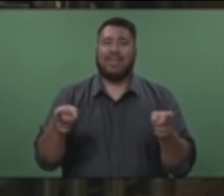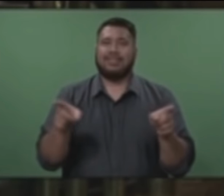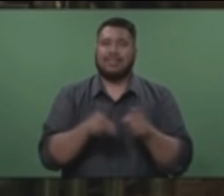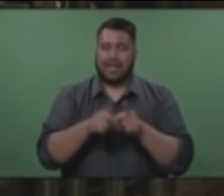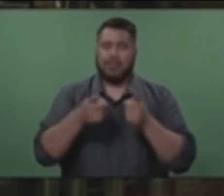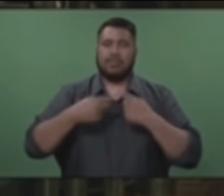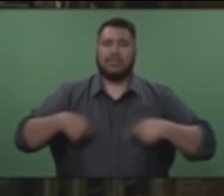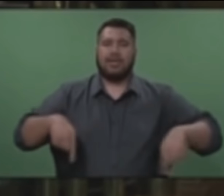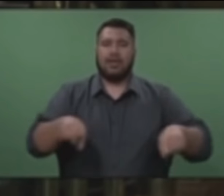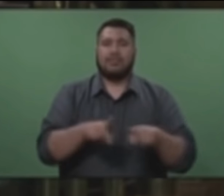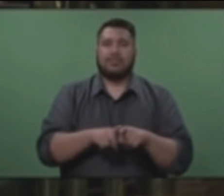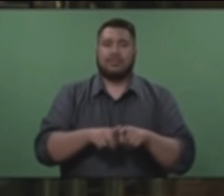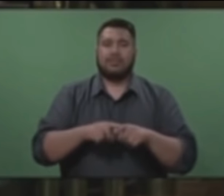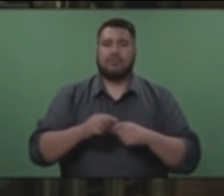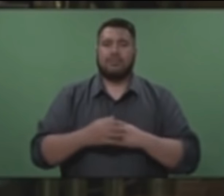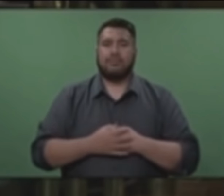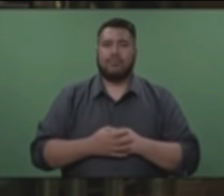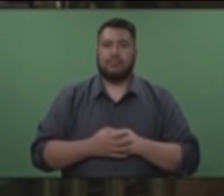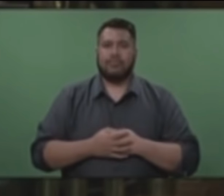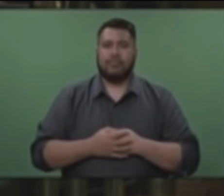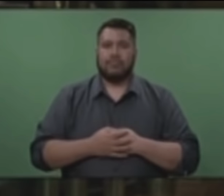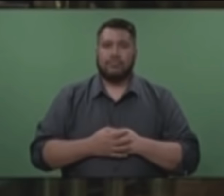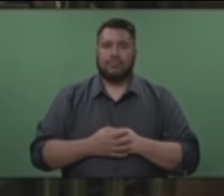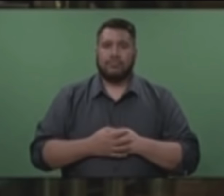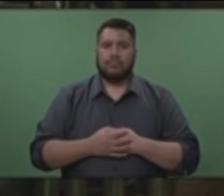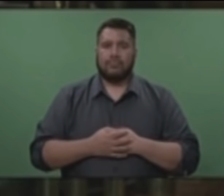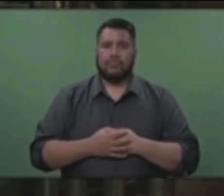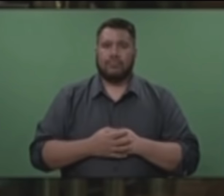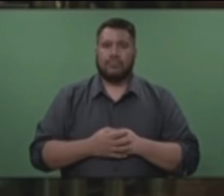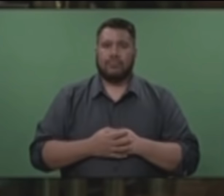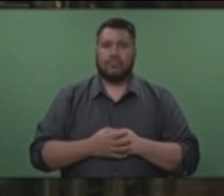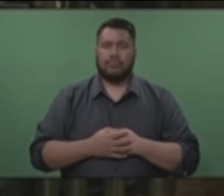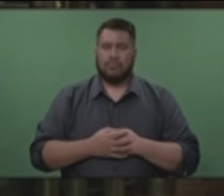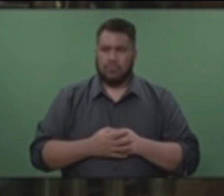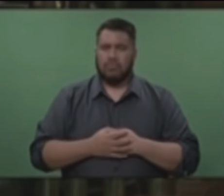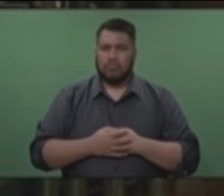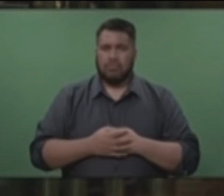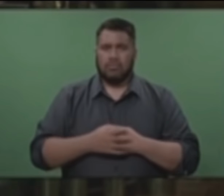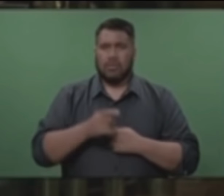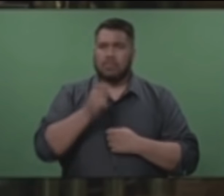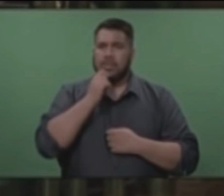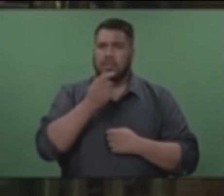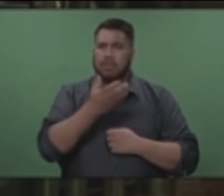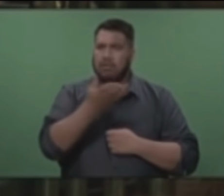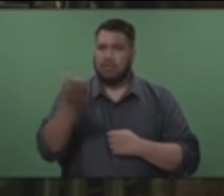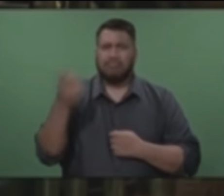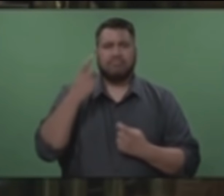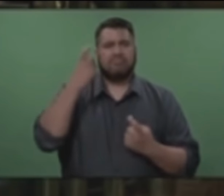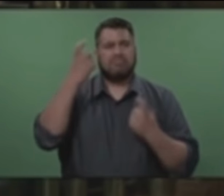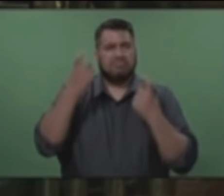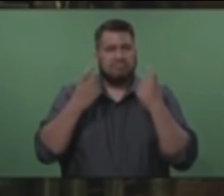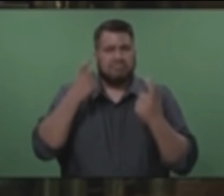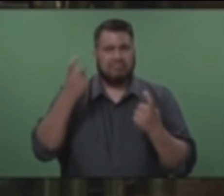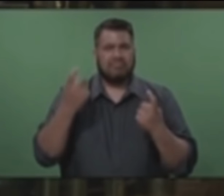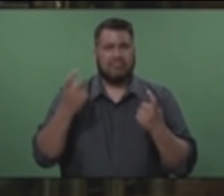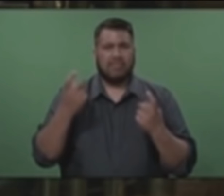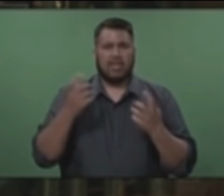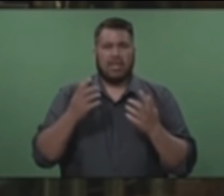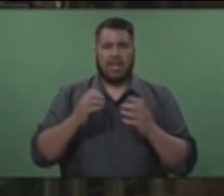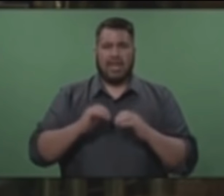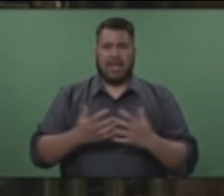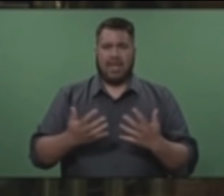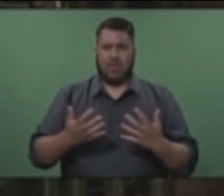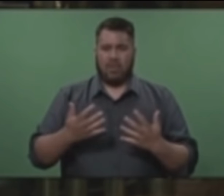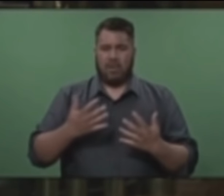world section of our newspapers. How could it be that our country is supplying bad news to